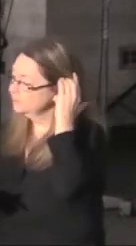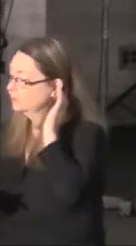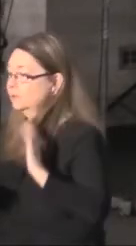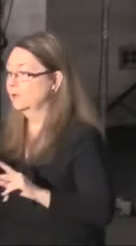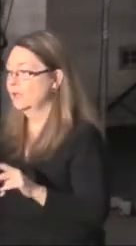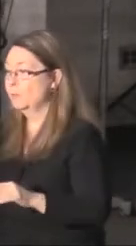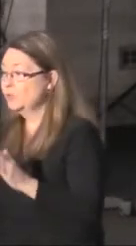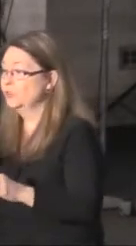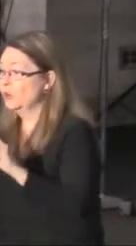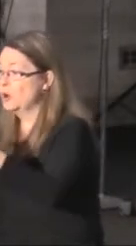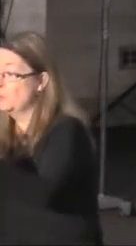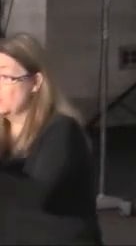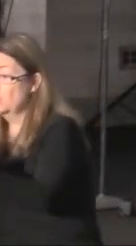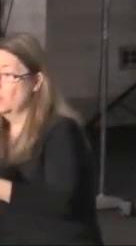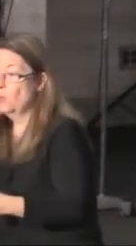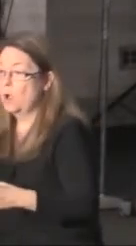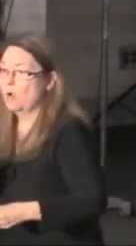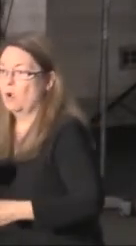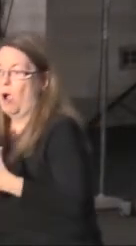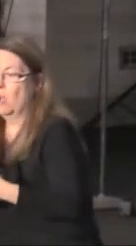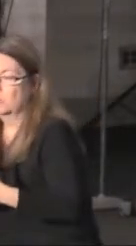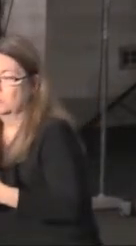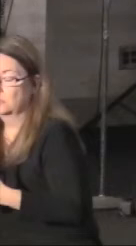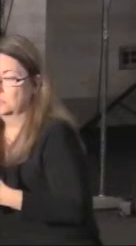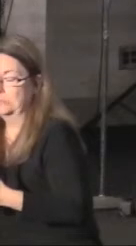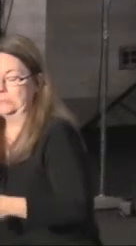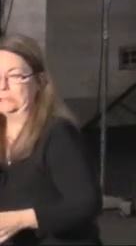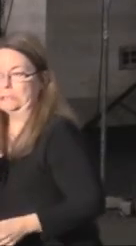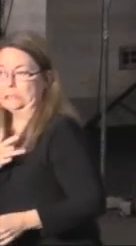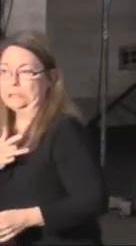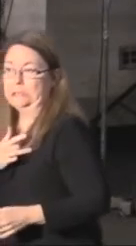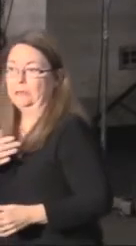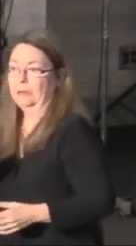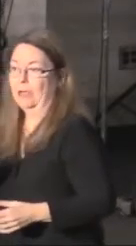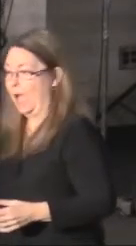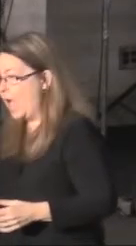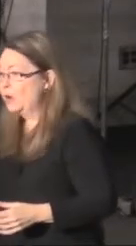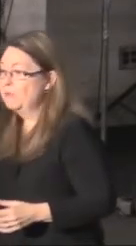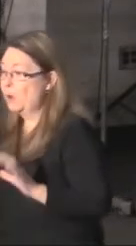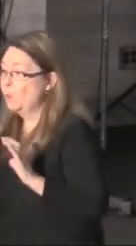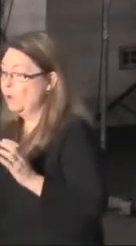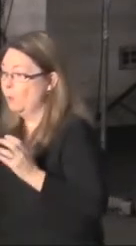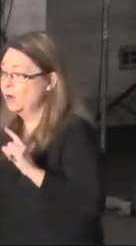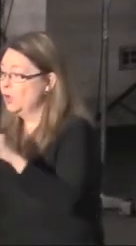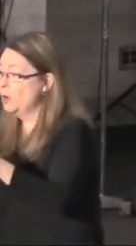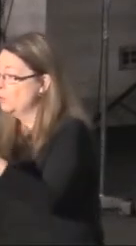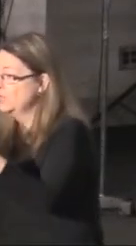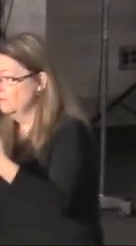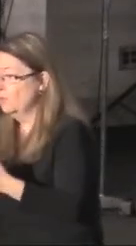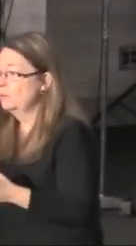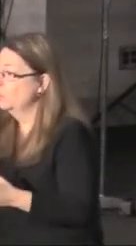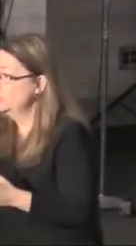into prison, I mean, it would cause pause, right? We would say, man, I don't really know if I want to go to prison for teaching and preaching the truth. But